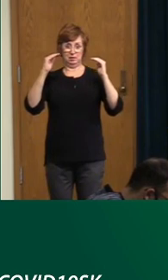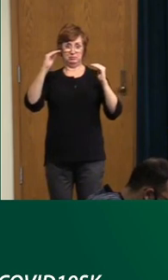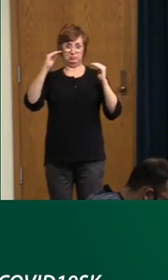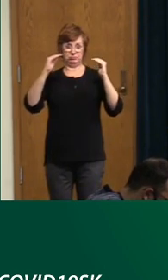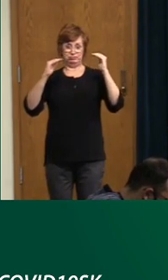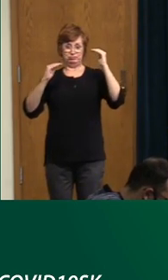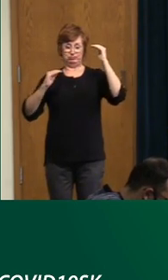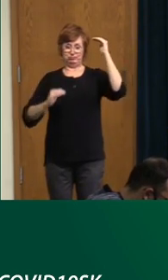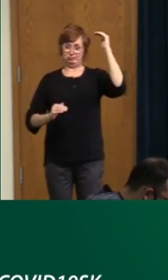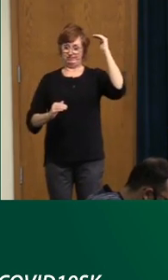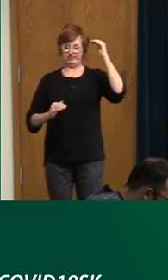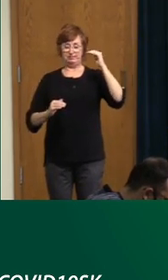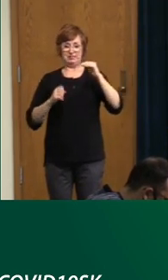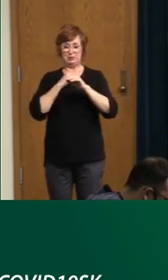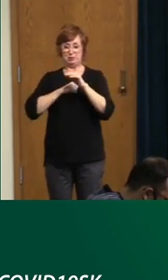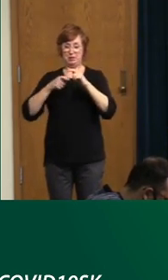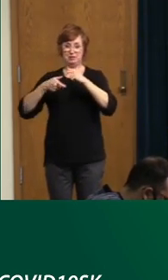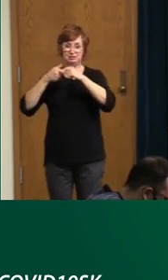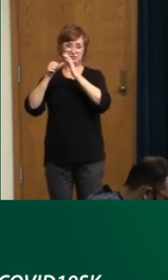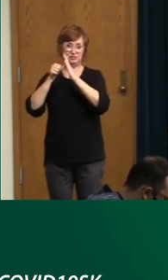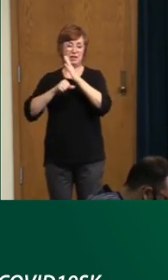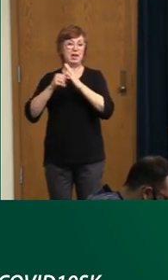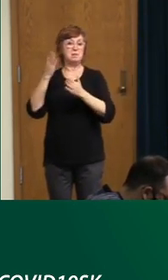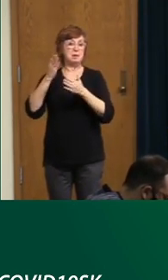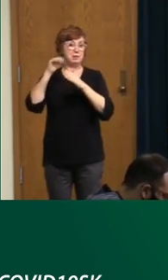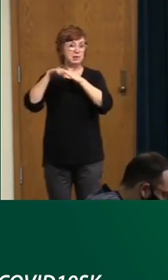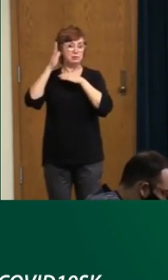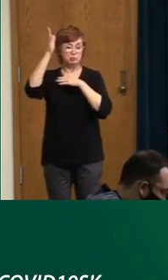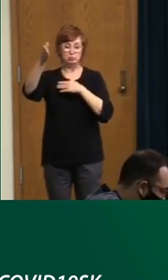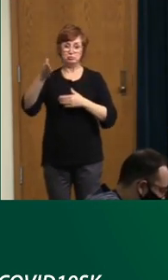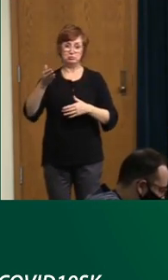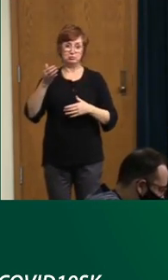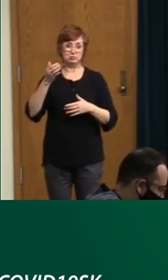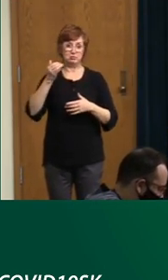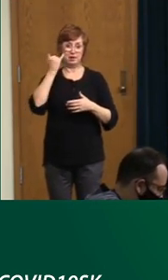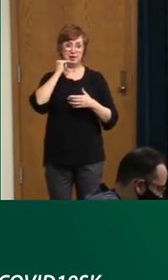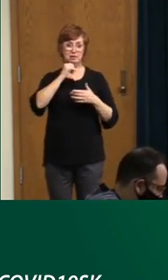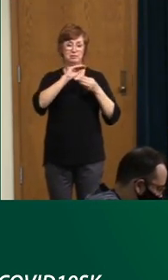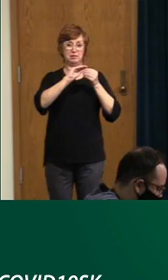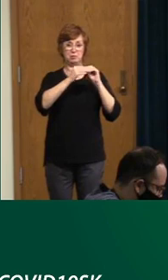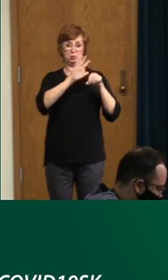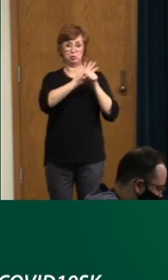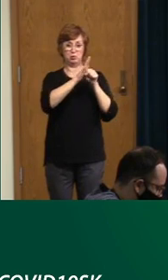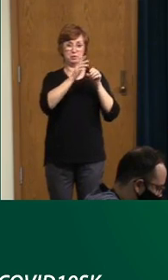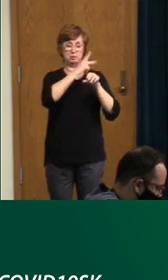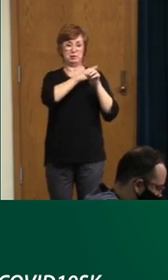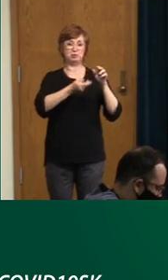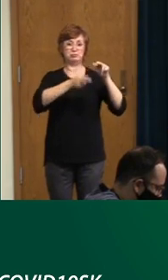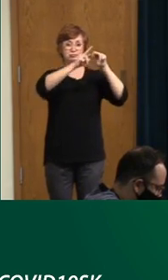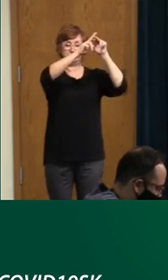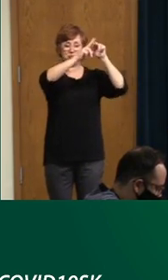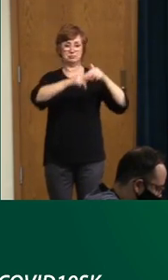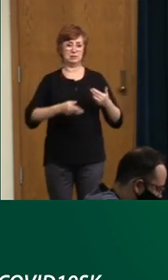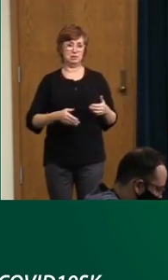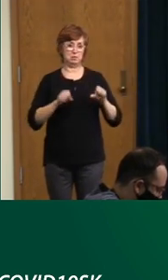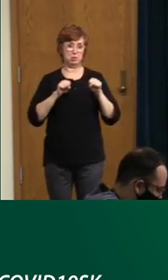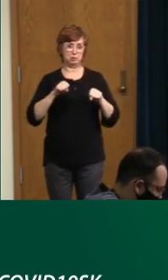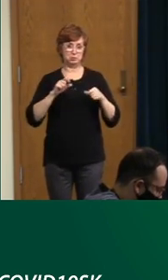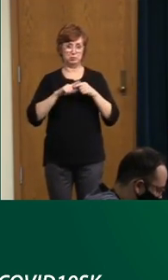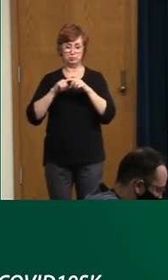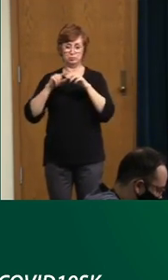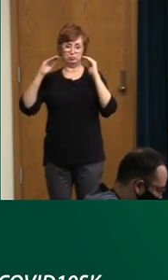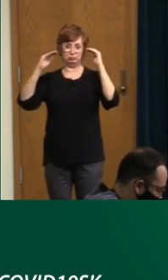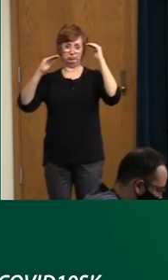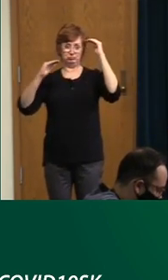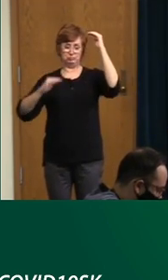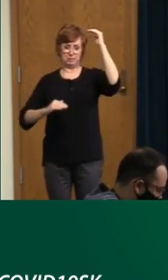we're looking at our capacity as a single organization. We're looking at our acute care capacity across the province. So yes, we're under pressure. Yes,